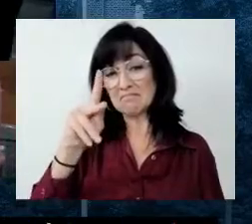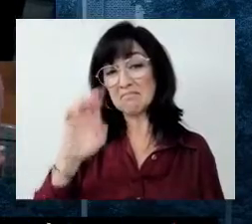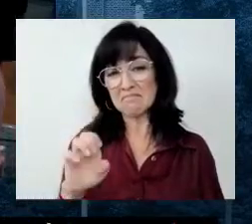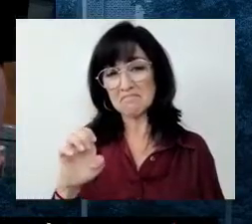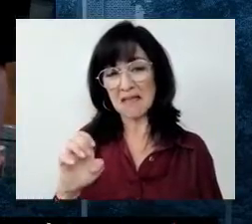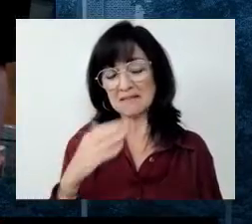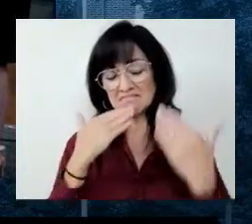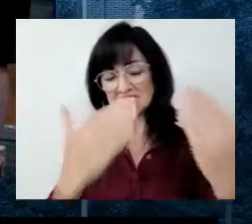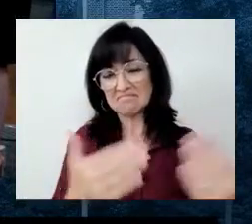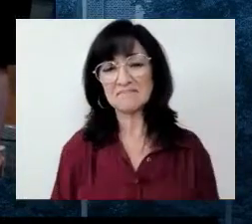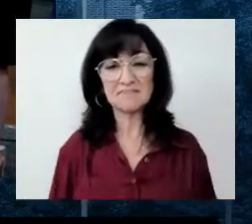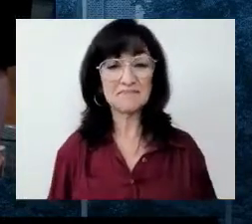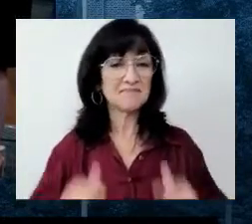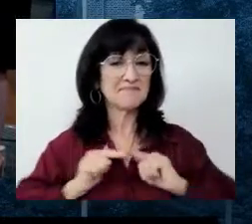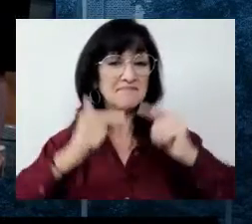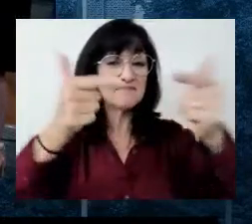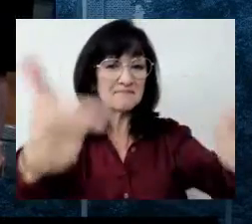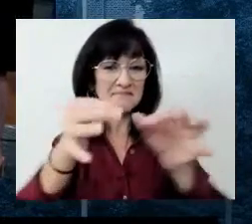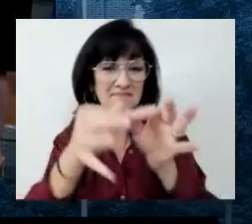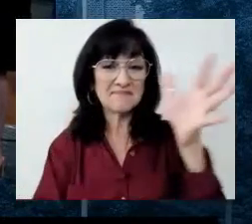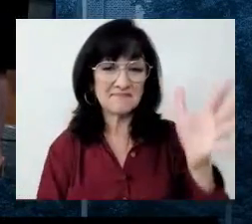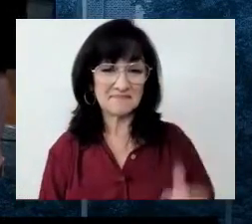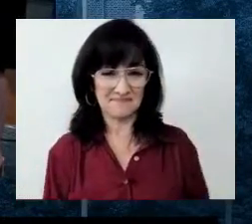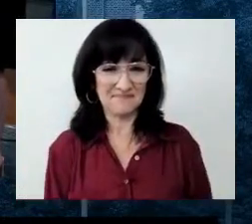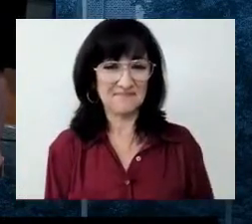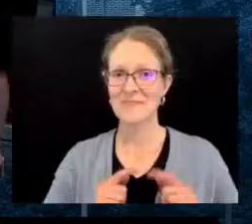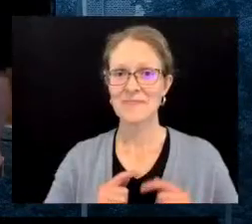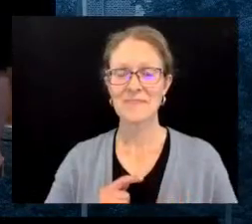Thank you, Governor. So I'm Mike Parkowski.